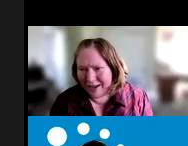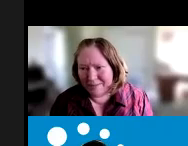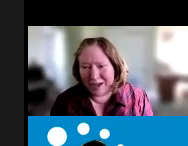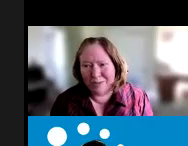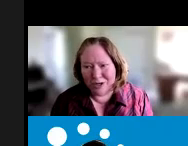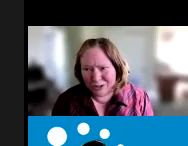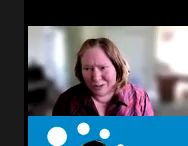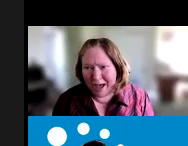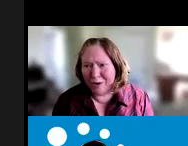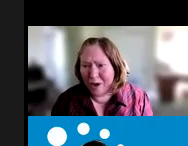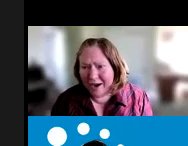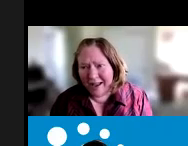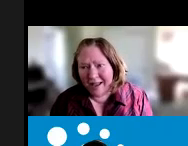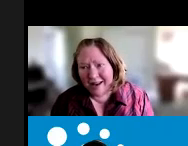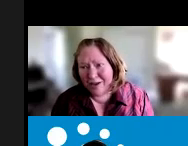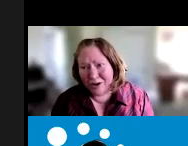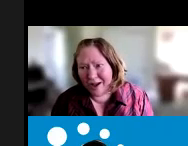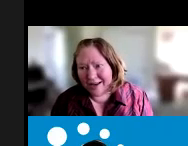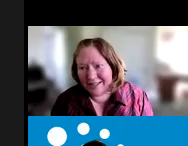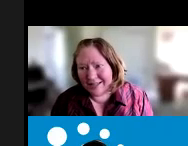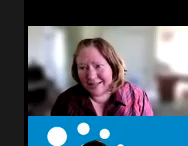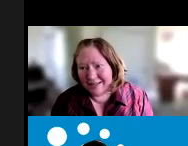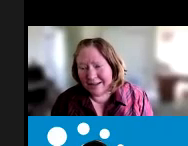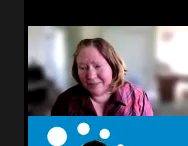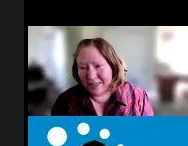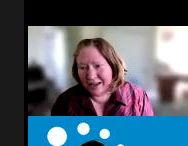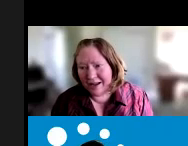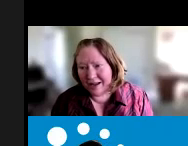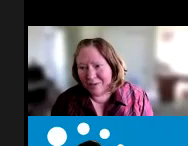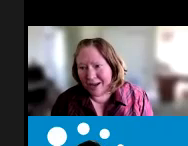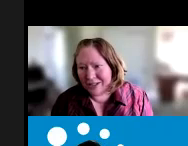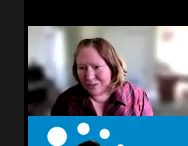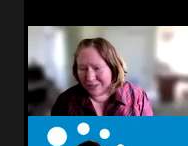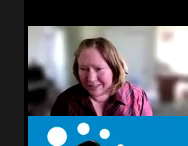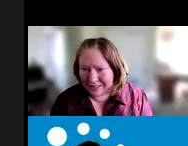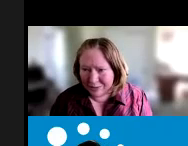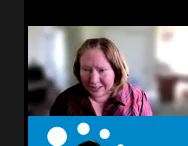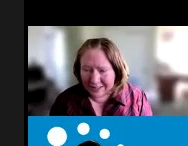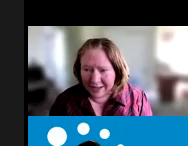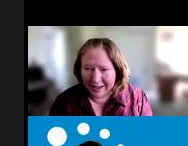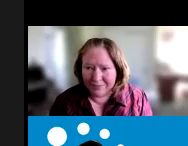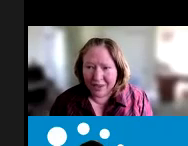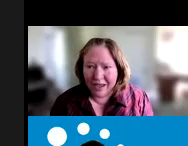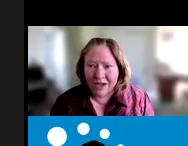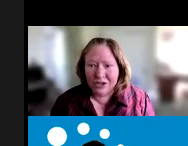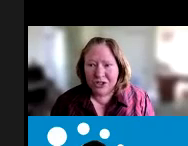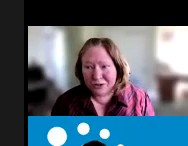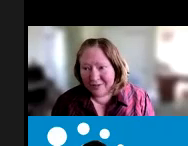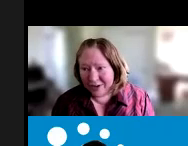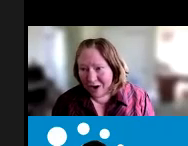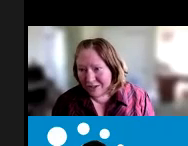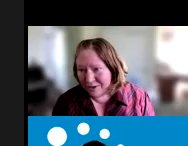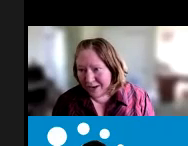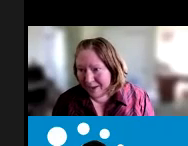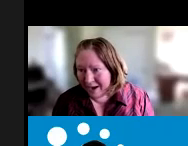into a community schools model. Another idea that I ran into recently was children